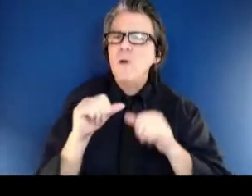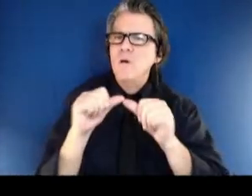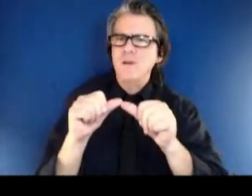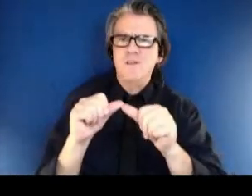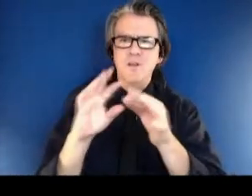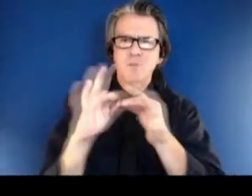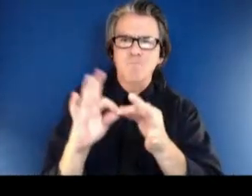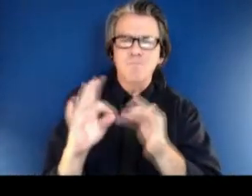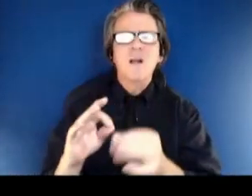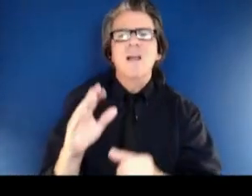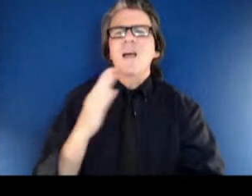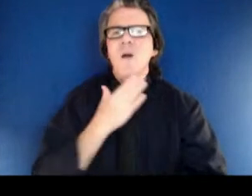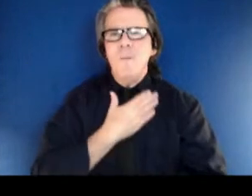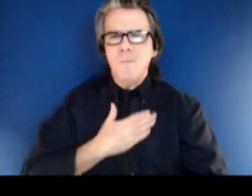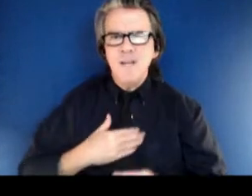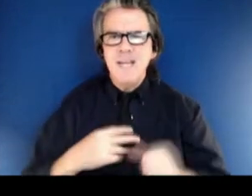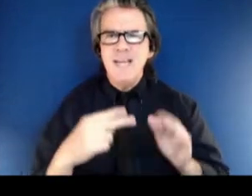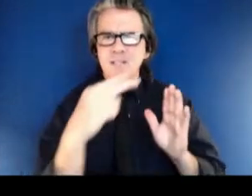information, we ask you to go to